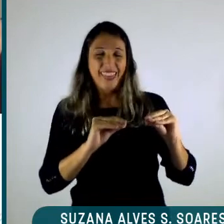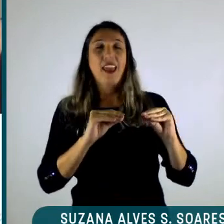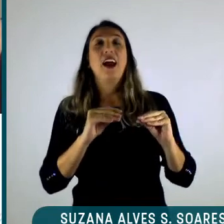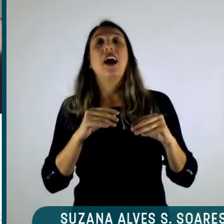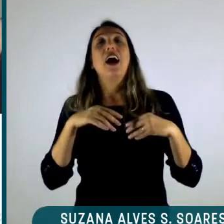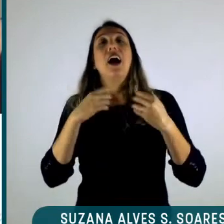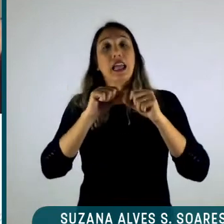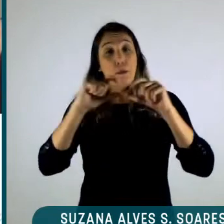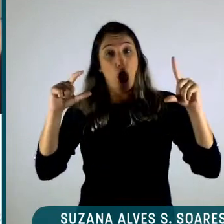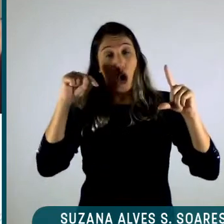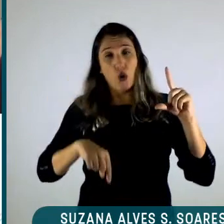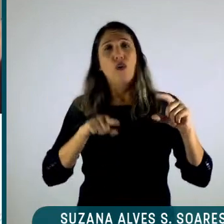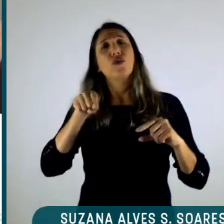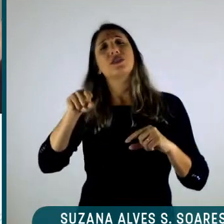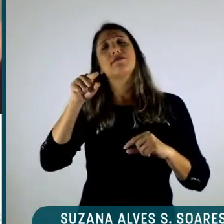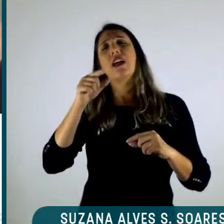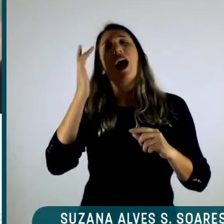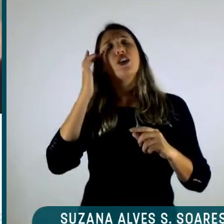block.